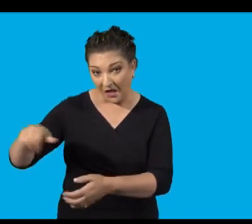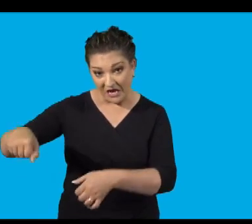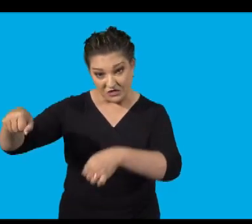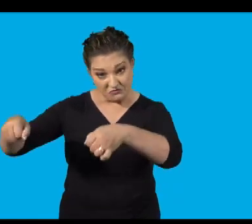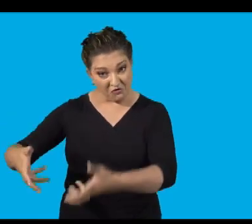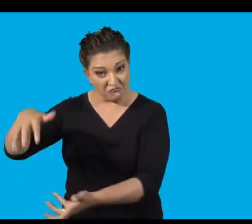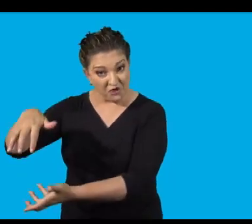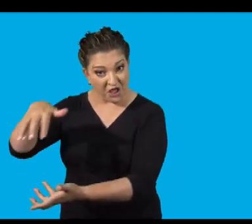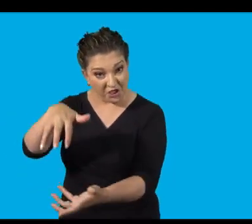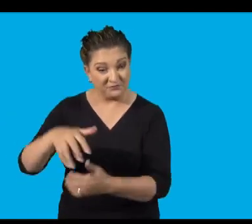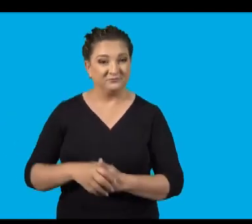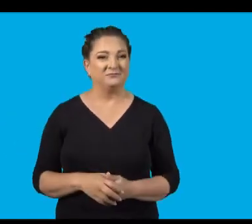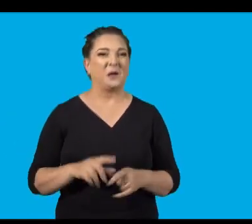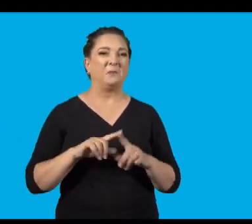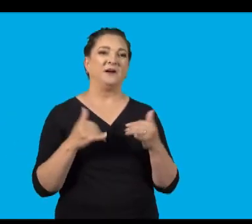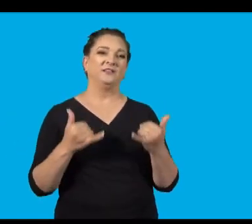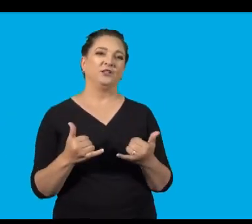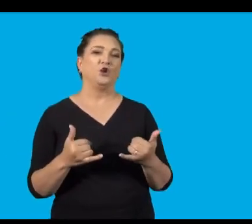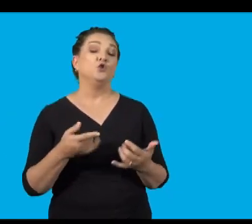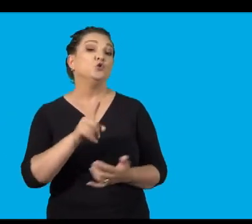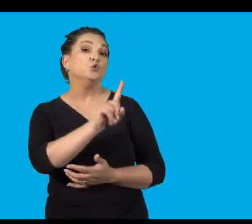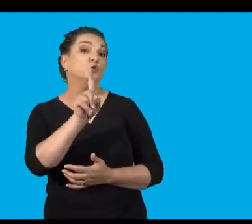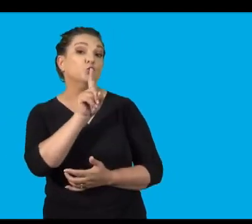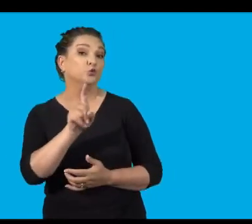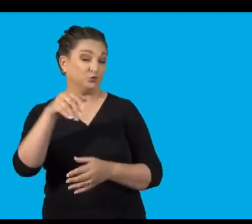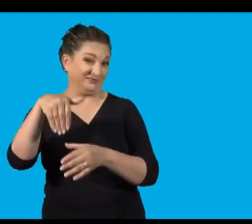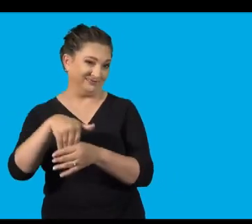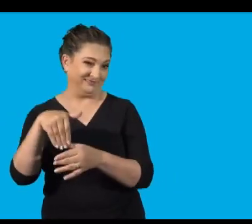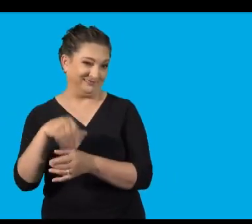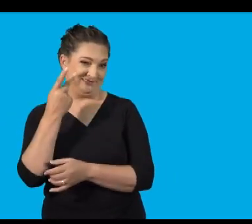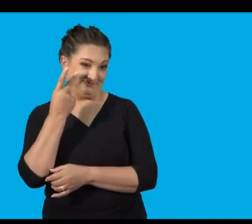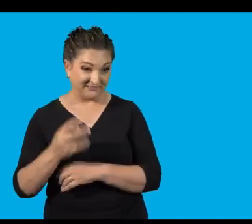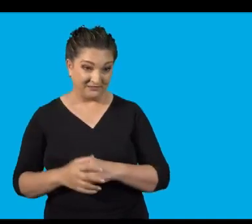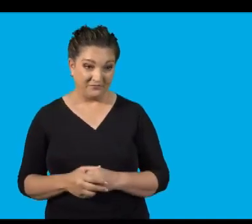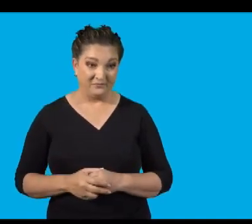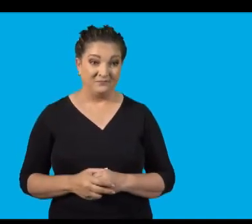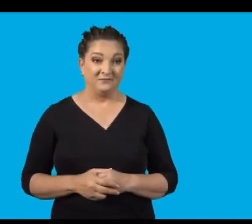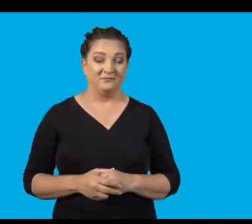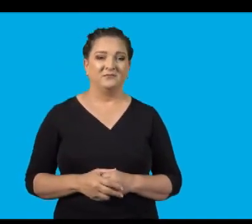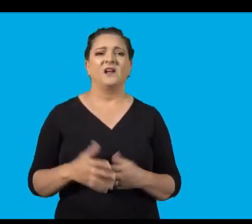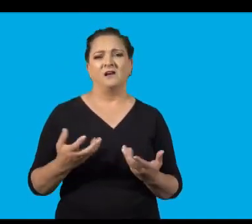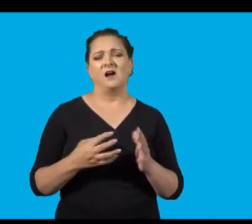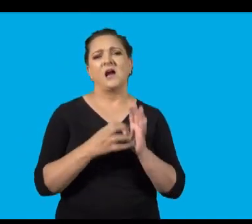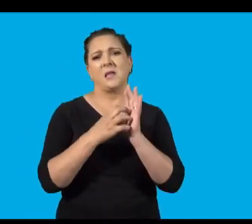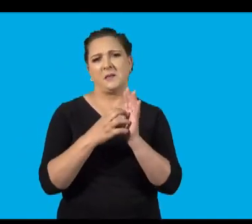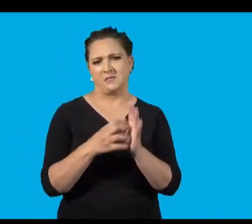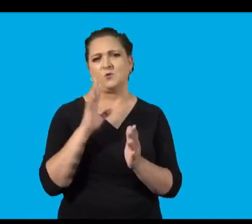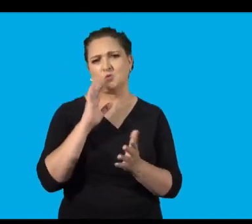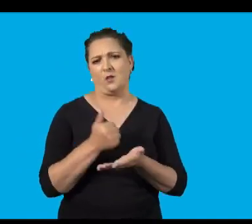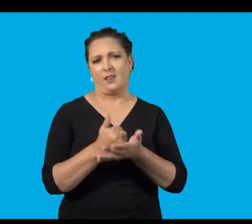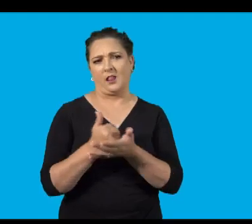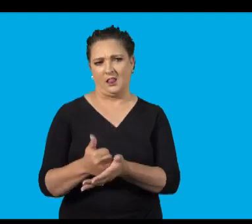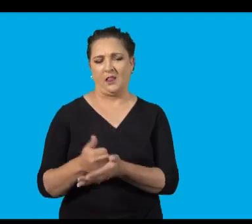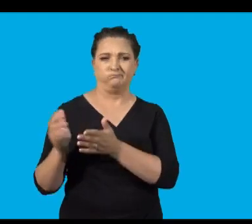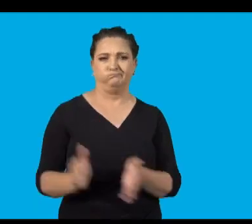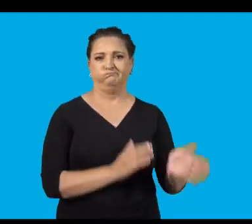All right, I want you to note the inclusion of the question mark, okay? So I'm sure that those examples